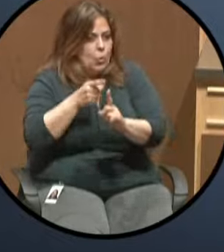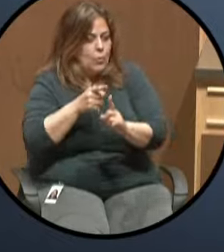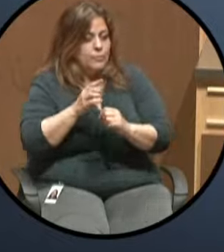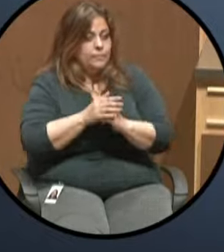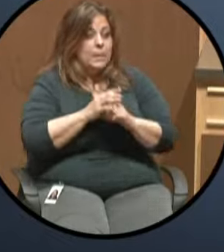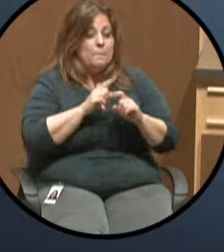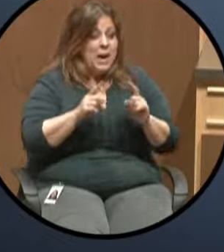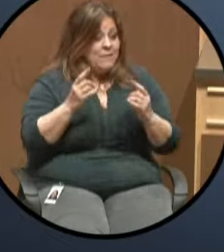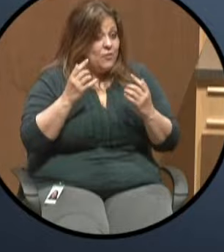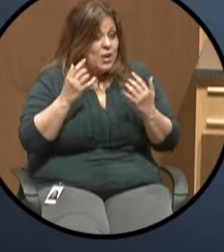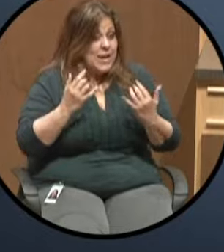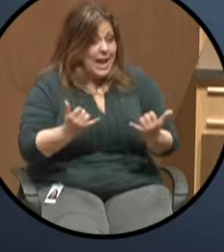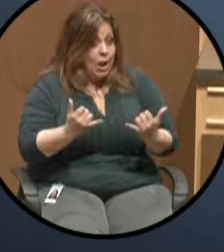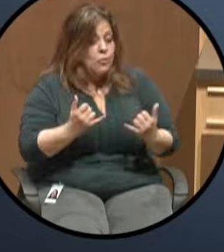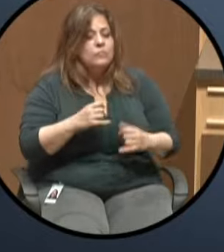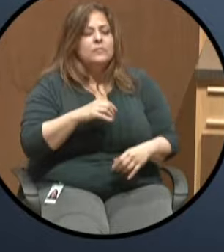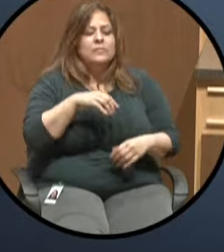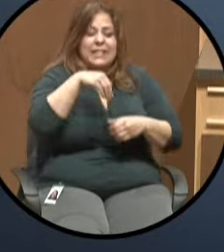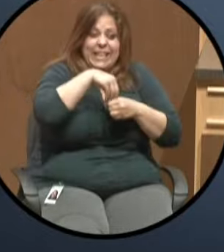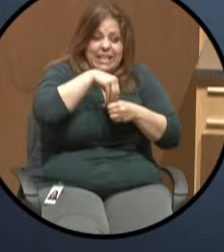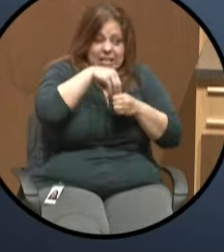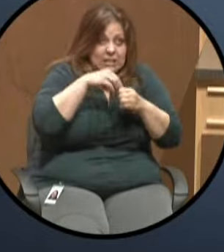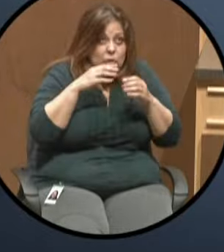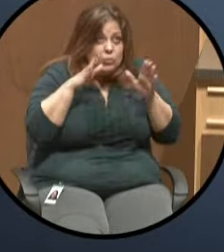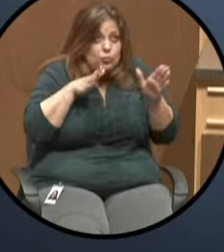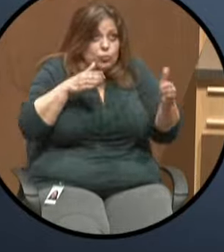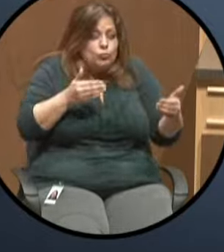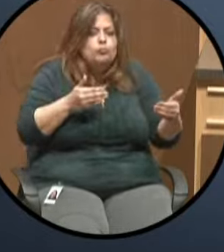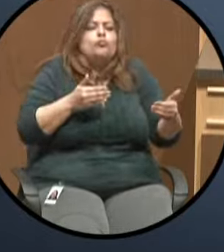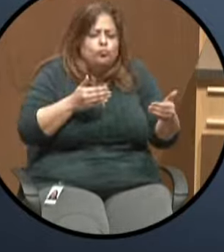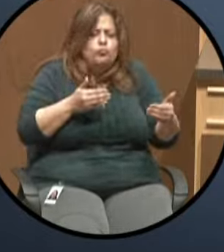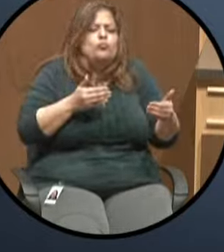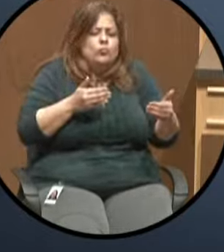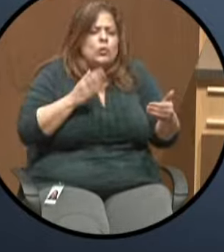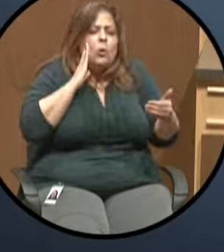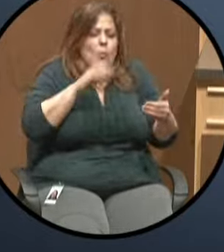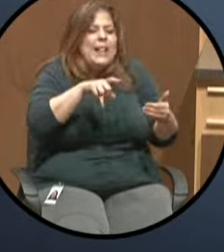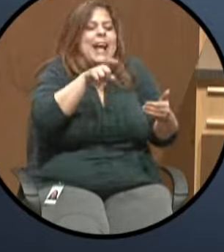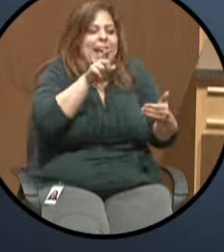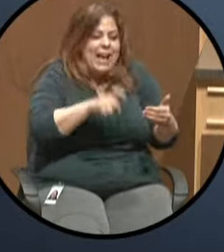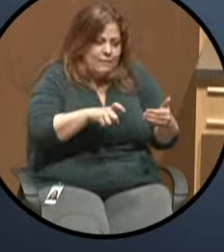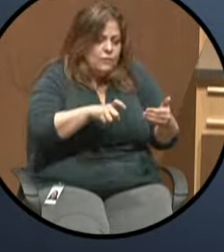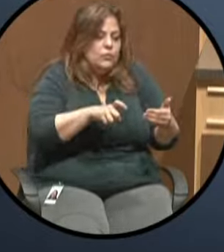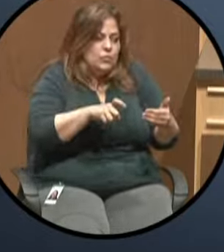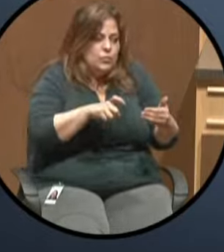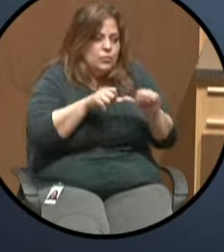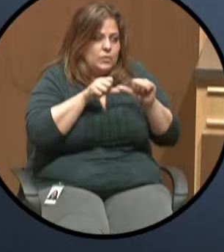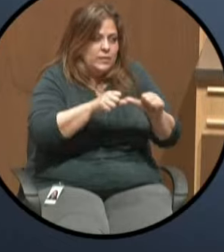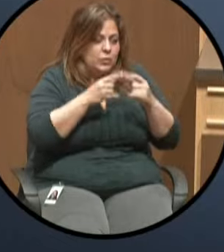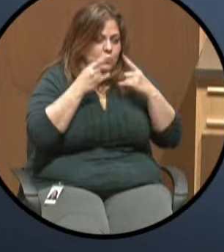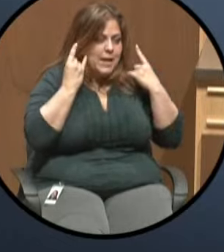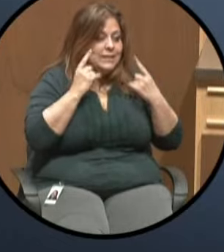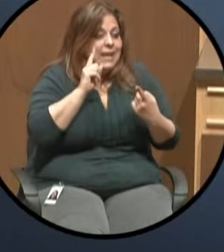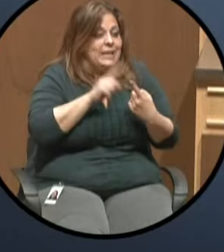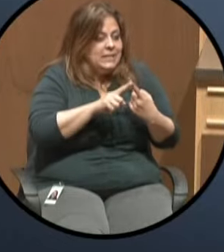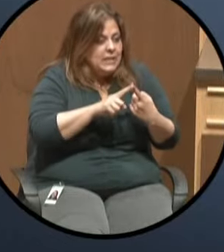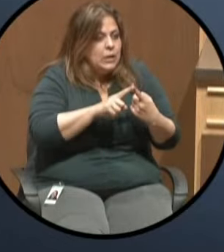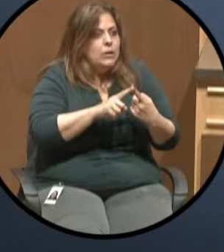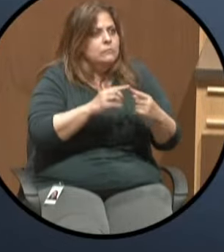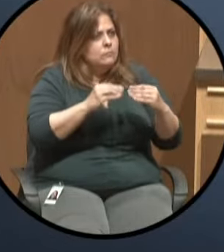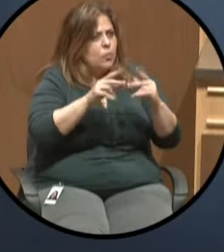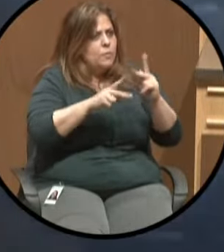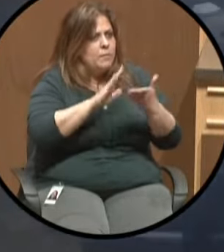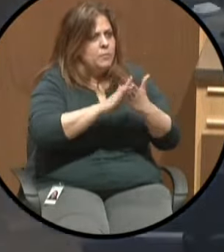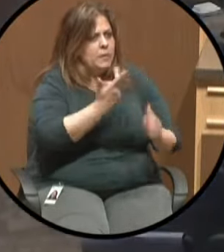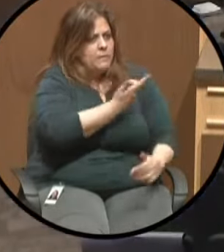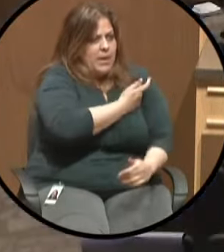necessary to wear masks indoors for a while until vaccination rates are up. Thank you. Thank you,